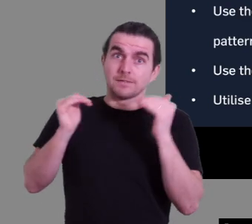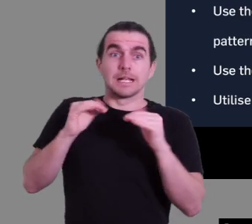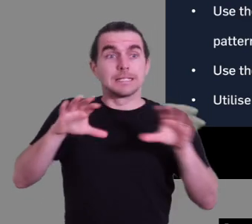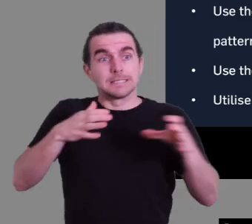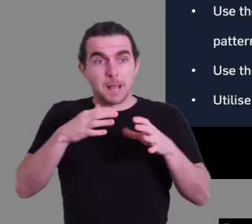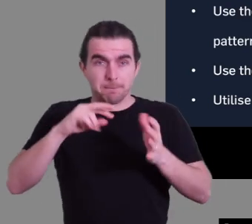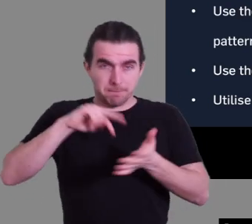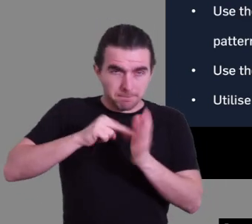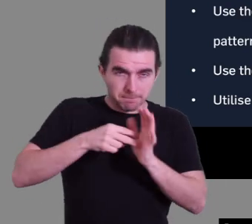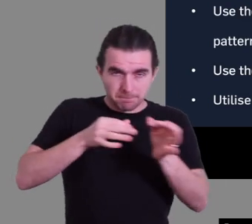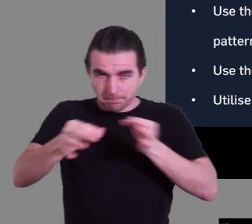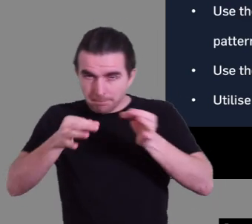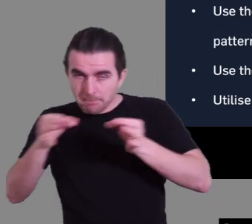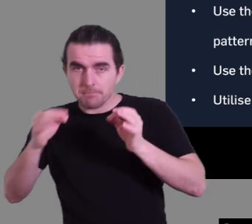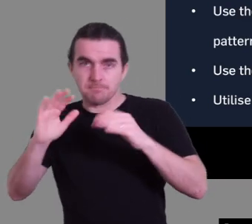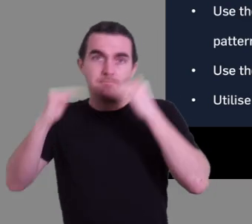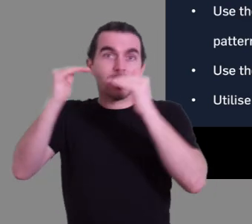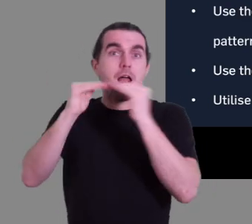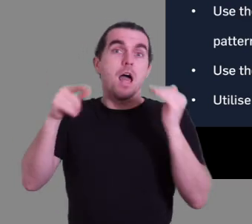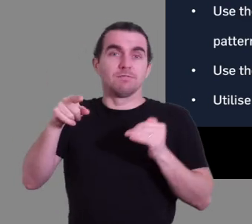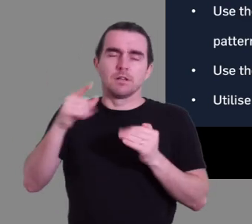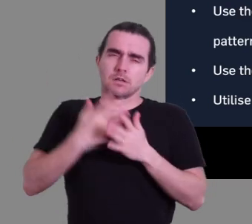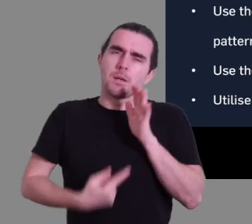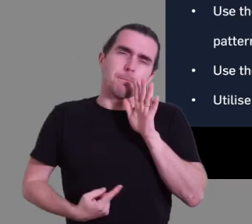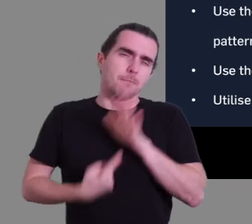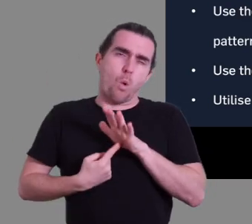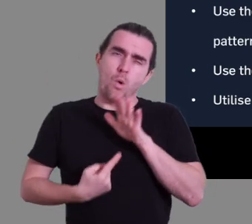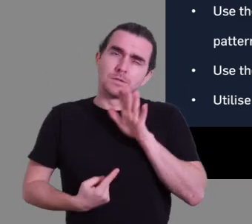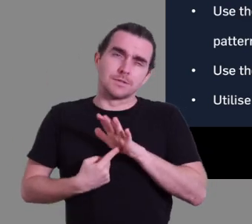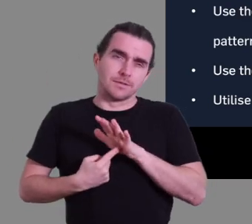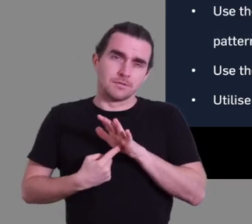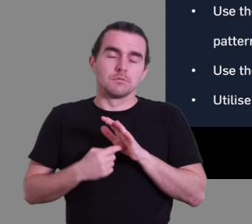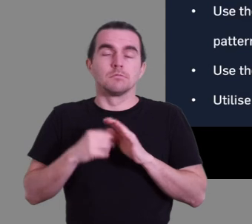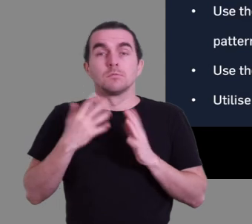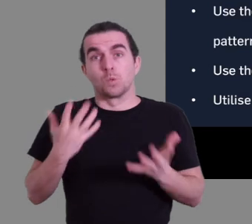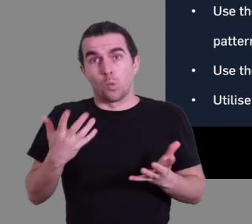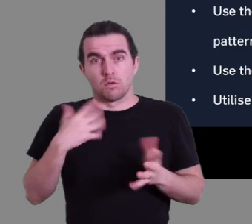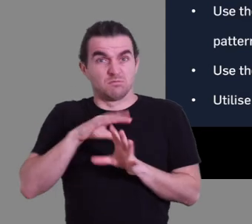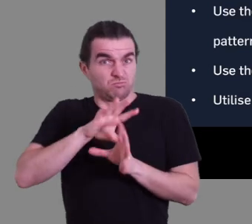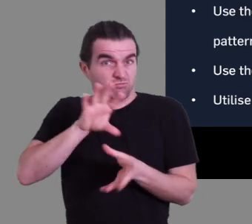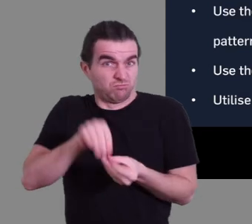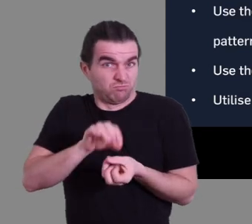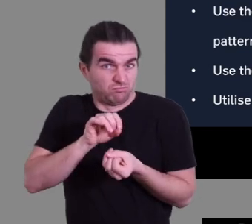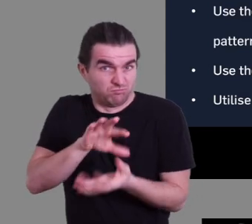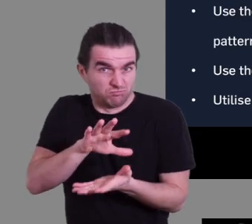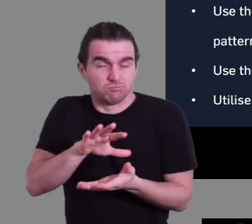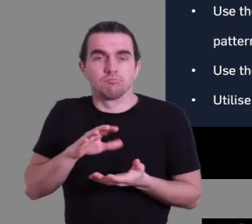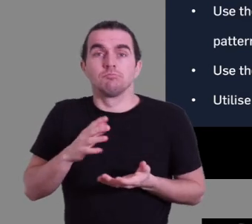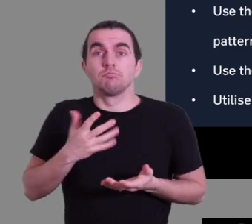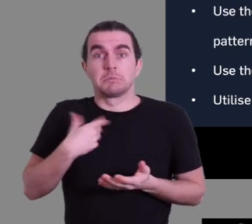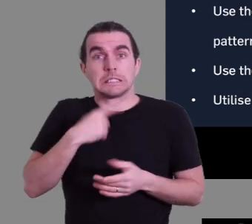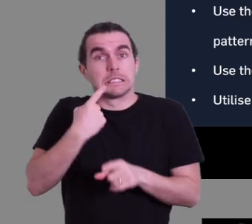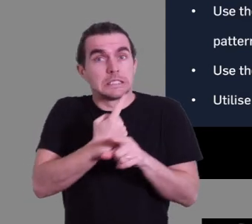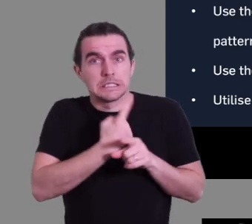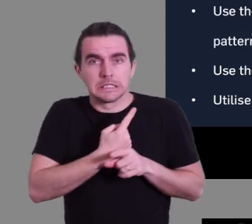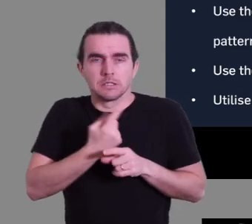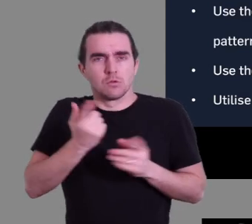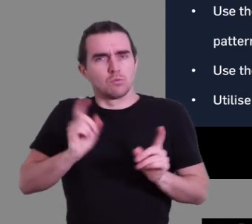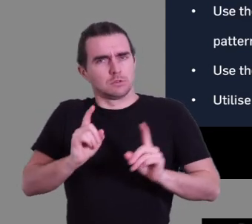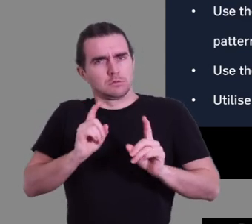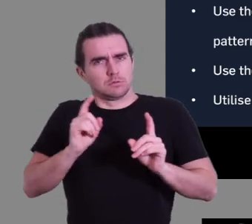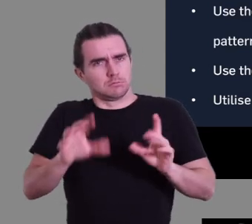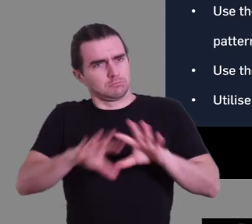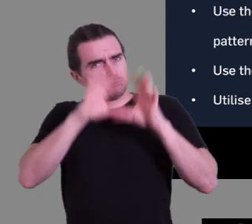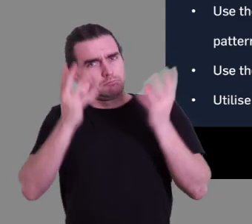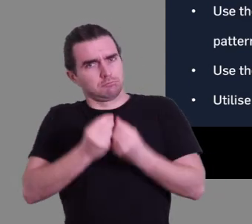of that, they put the team tactics. So I think that's really important. So yeah, the summary is, that's what we're saying, and